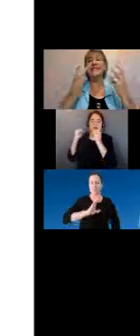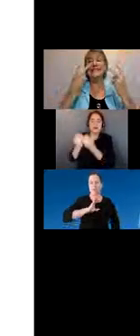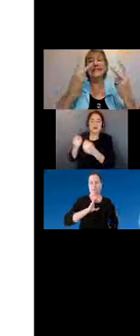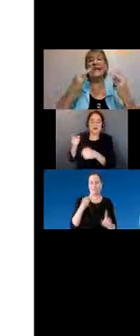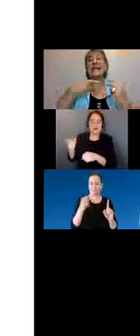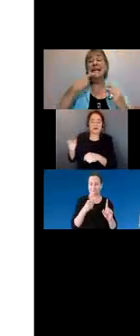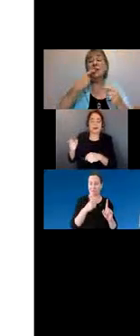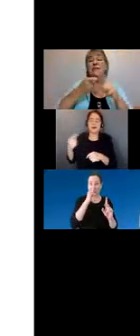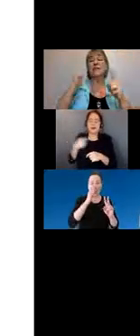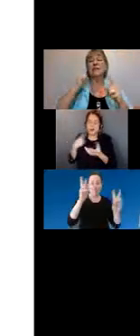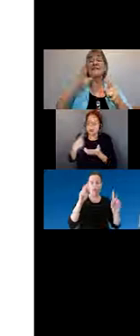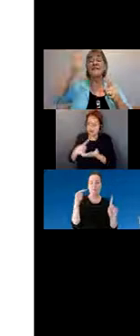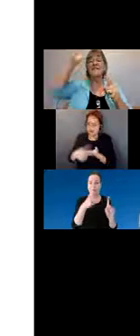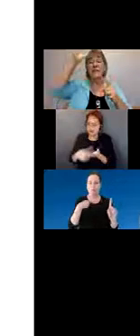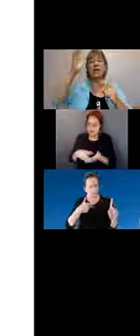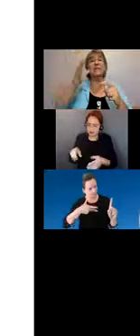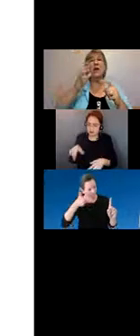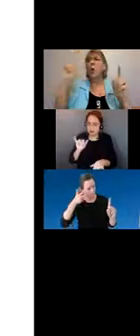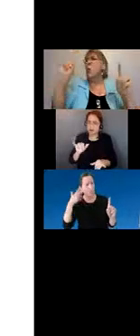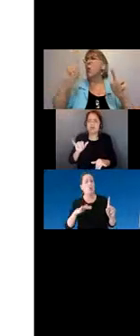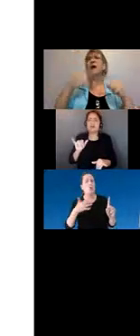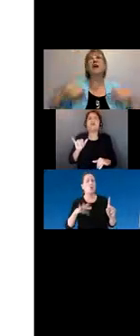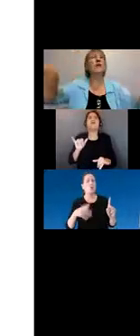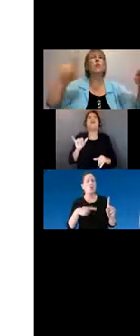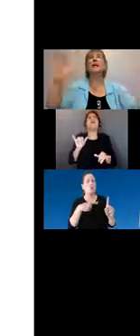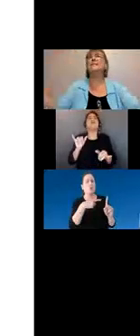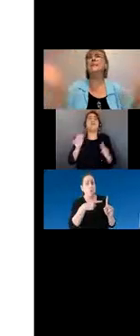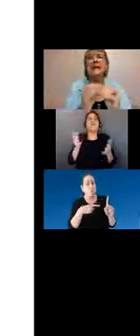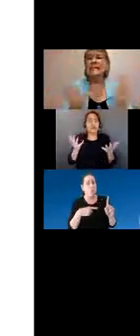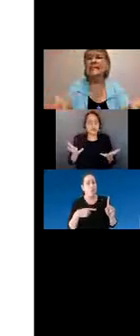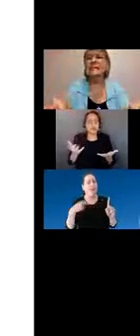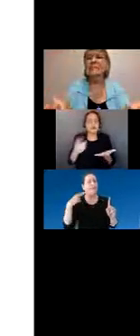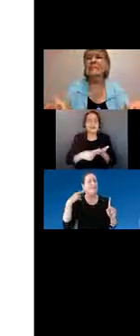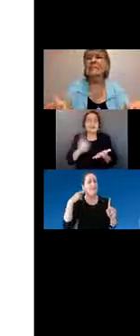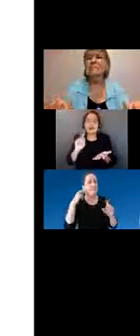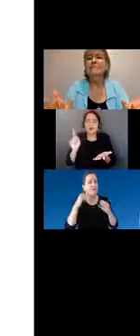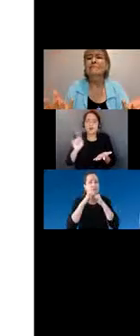wanted to see, hearing from deaf parents, where can we meet?